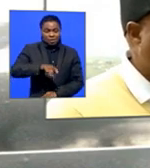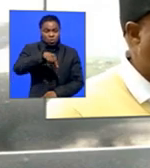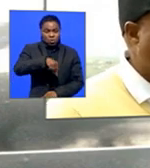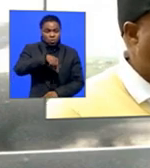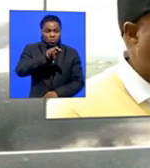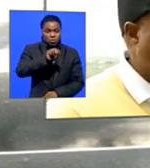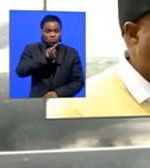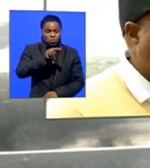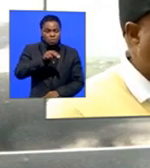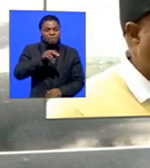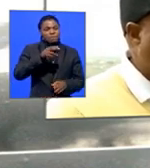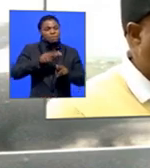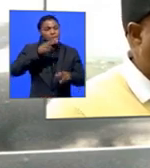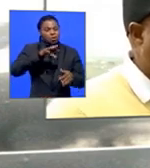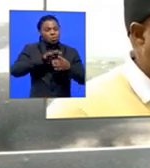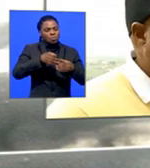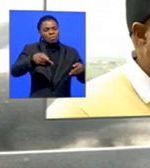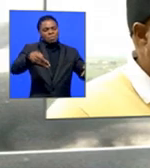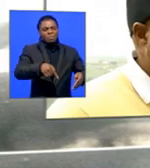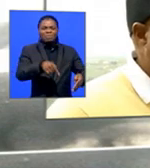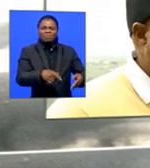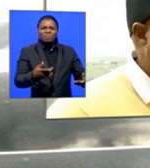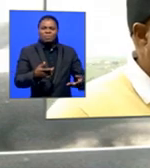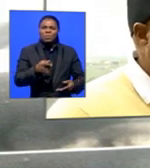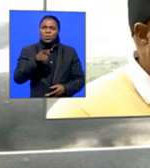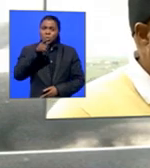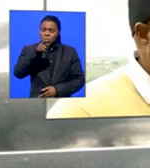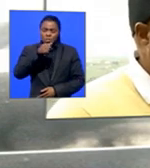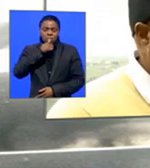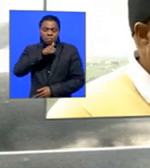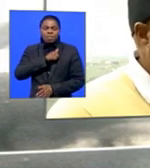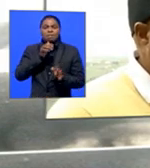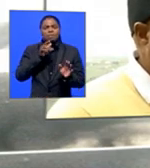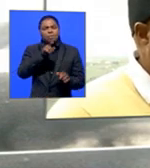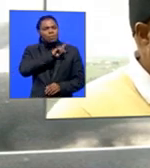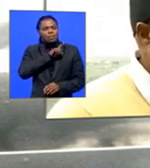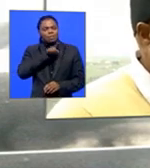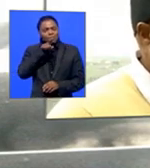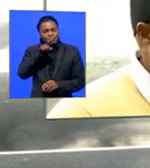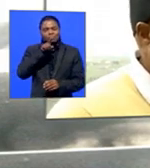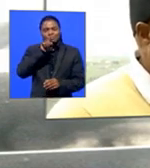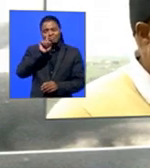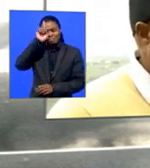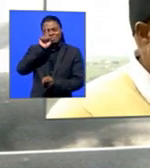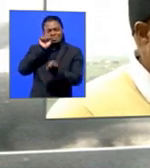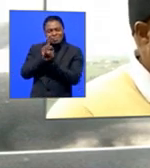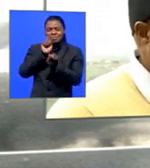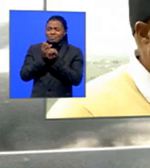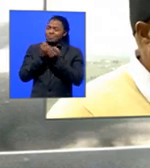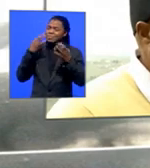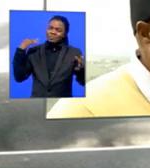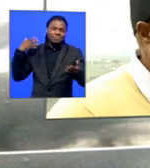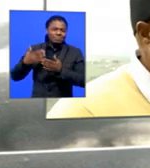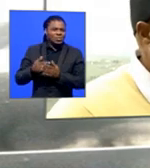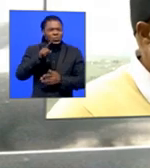kwikhaya lakhe lokugqibela. For you, you have been fortunate enough to meet Utata Nelson Mandela many times. Any